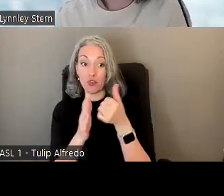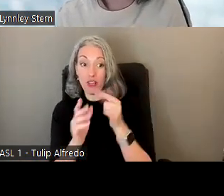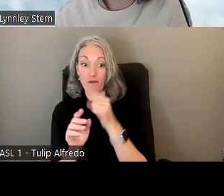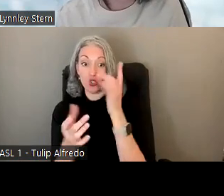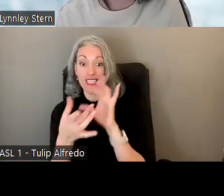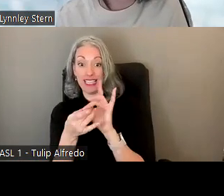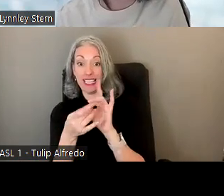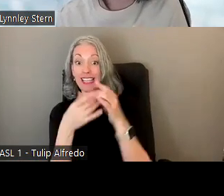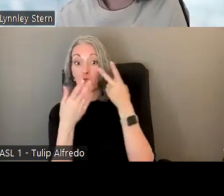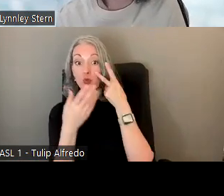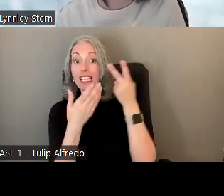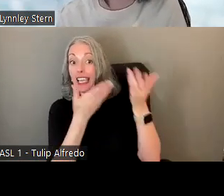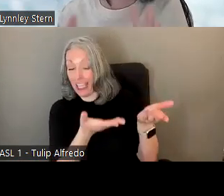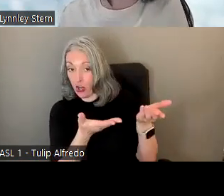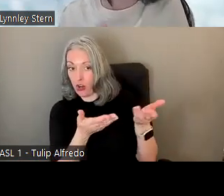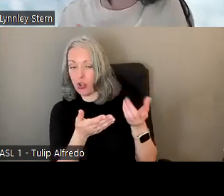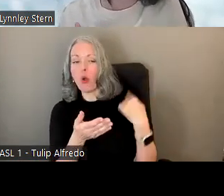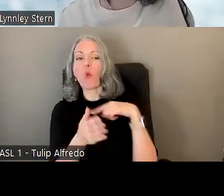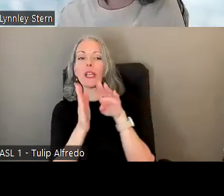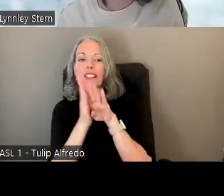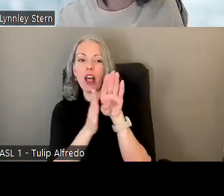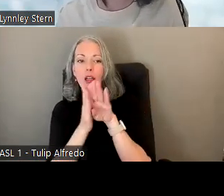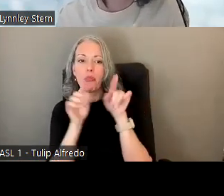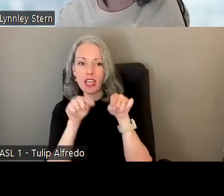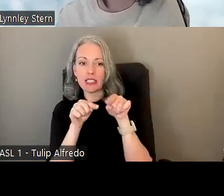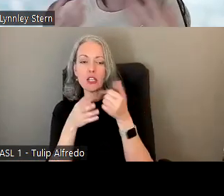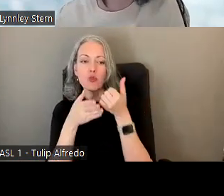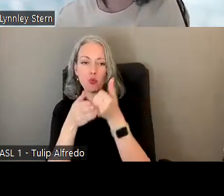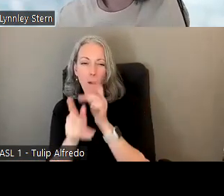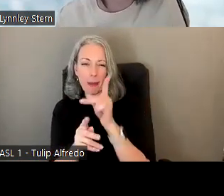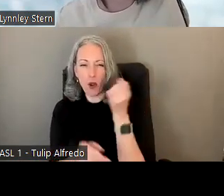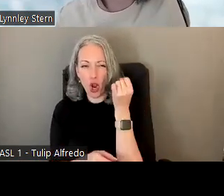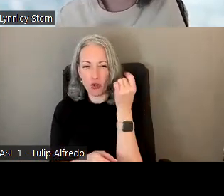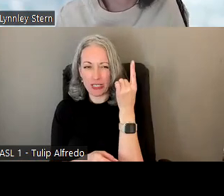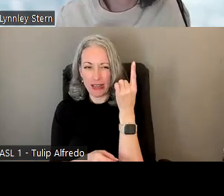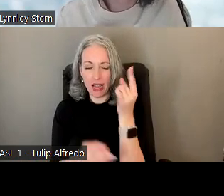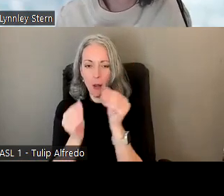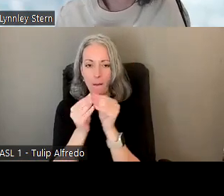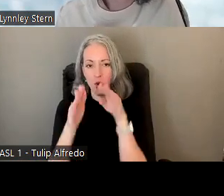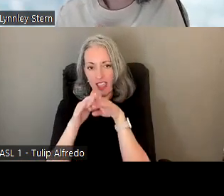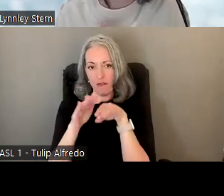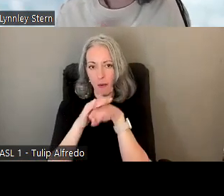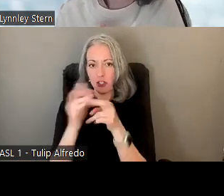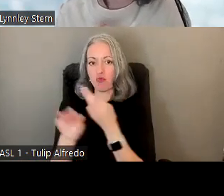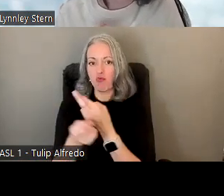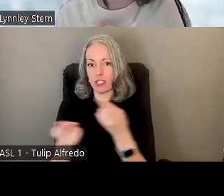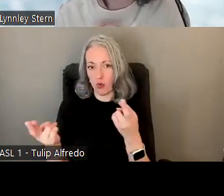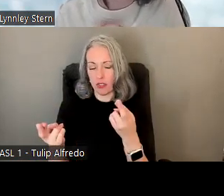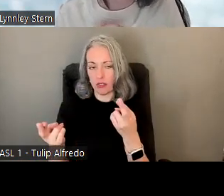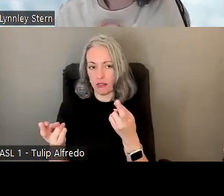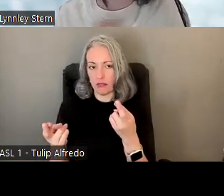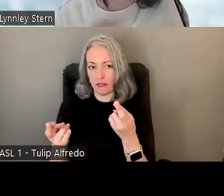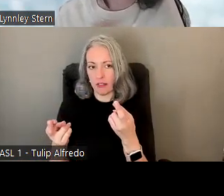on the slide that we developed and where our ads are driving the public to access more information and resources. And then